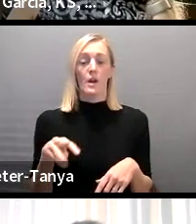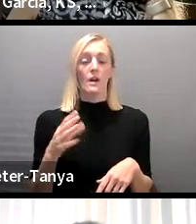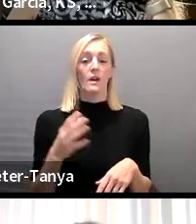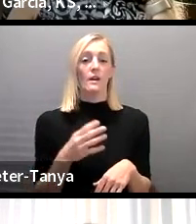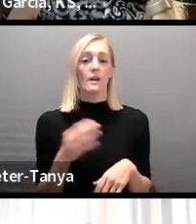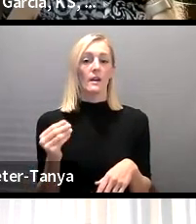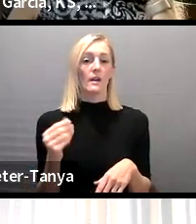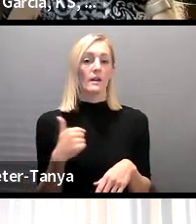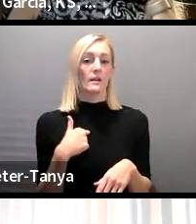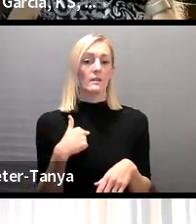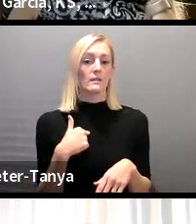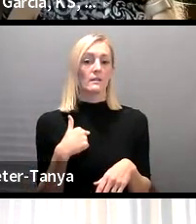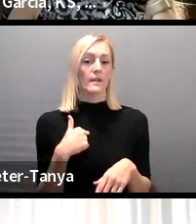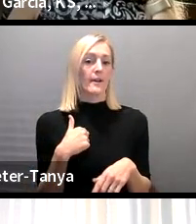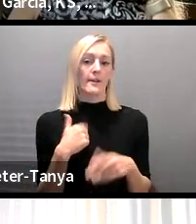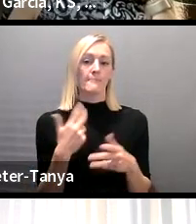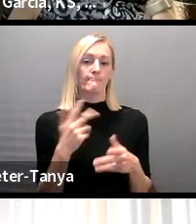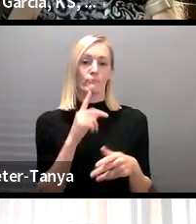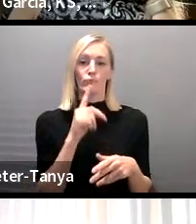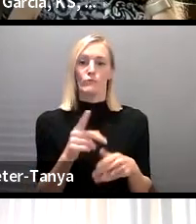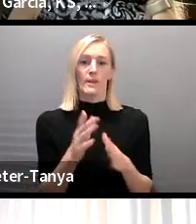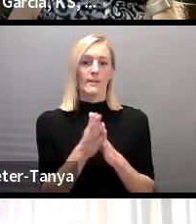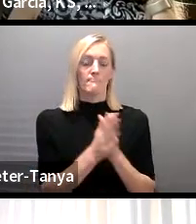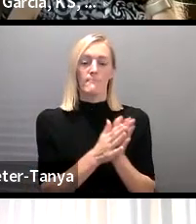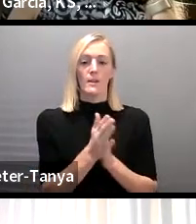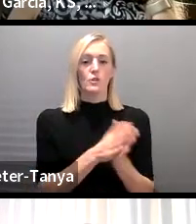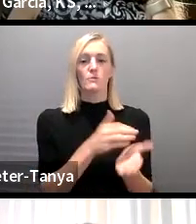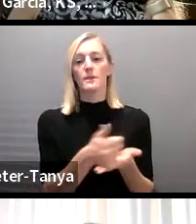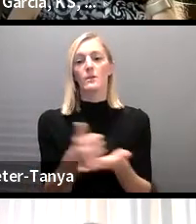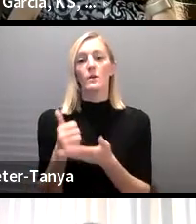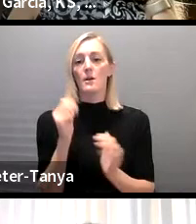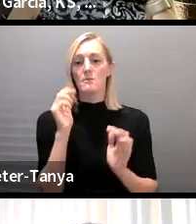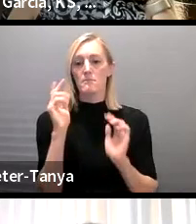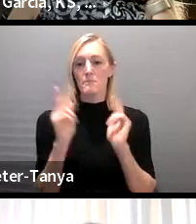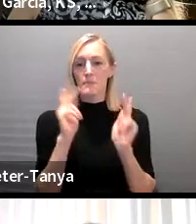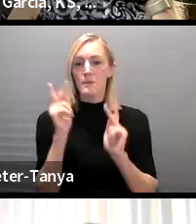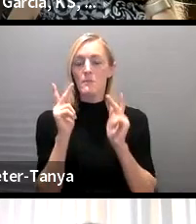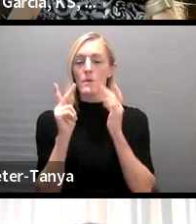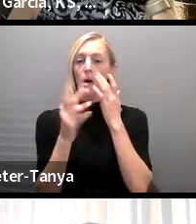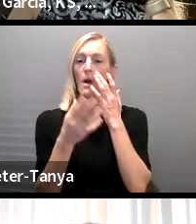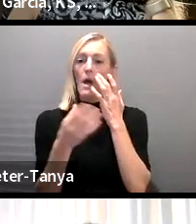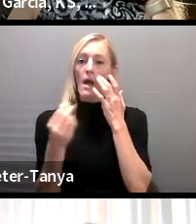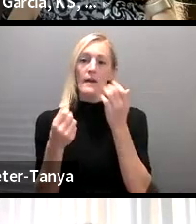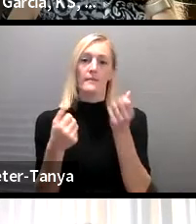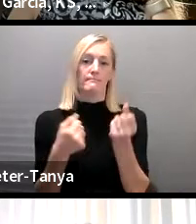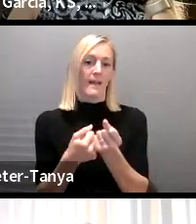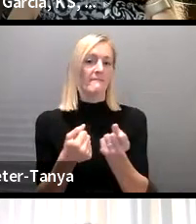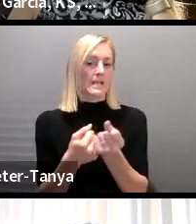And I'm just passionate about helping individuals and advocating.